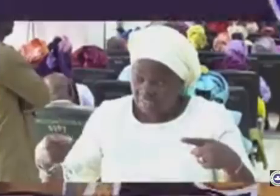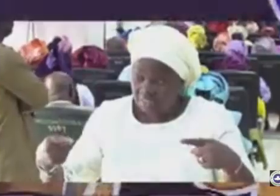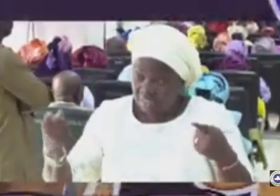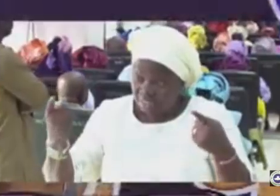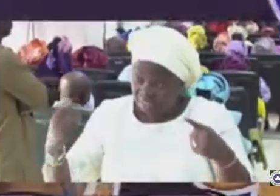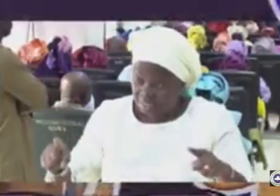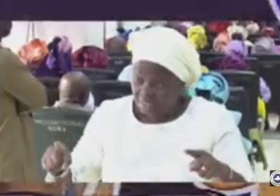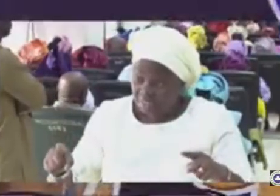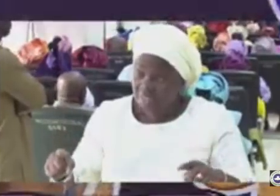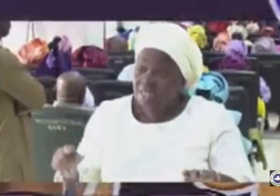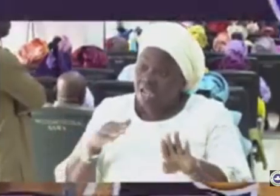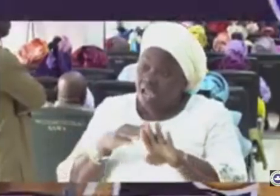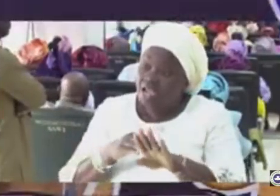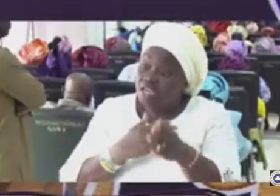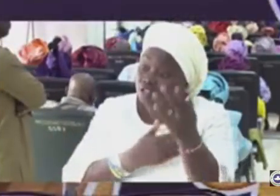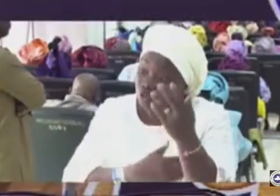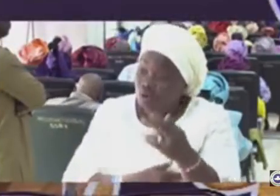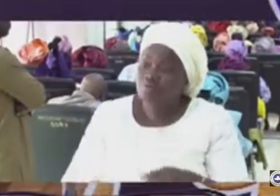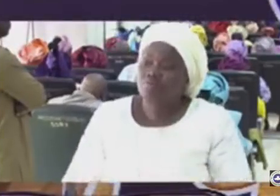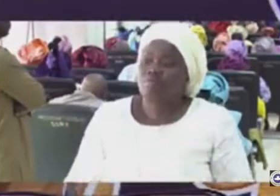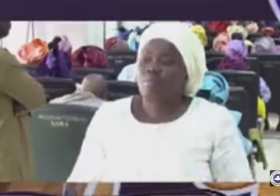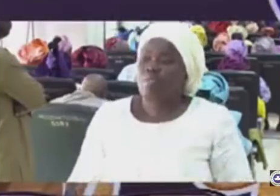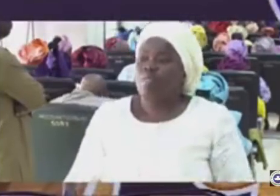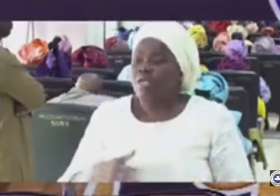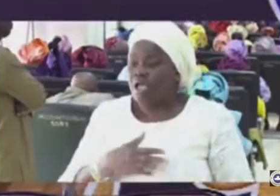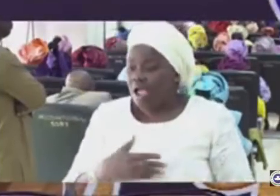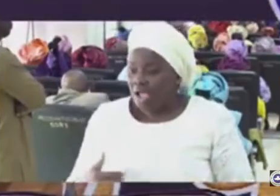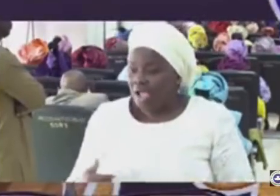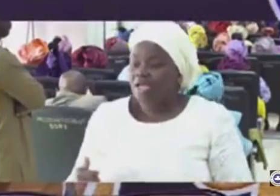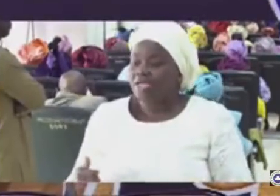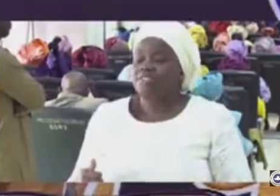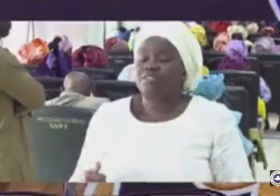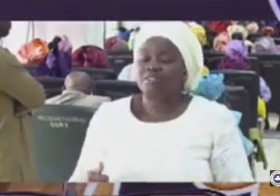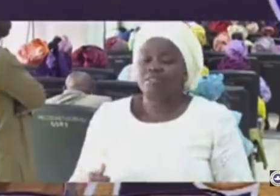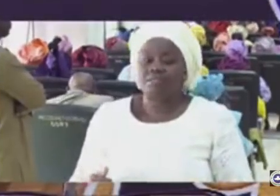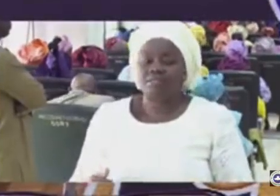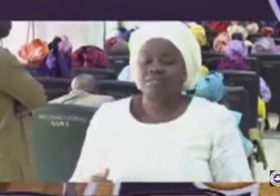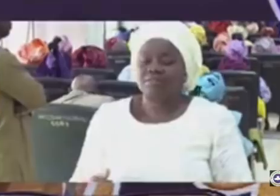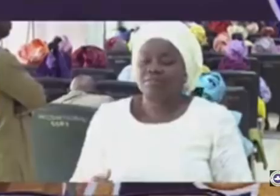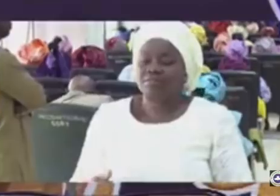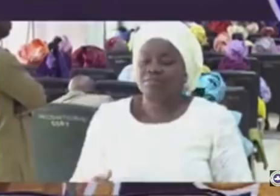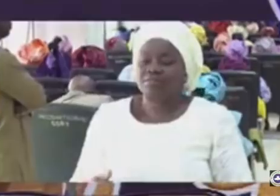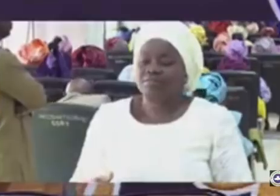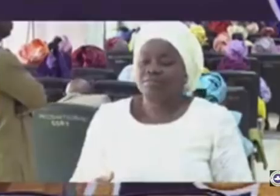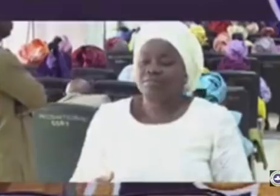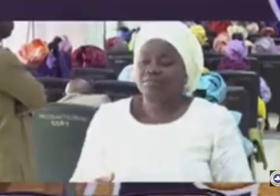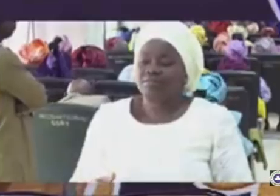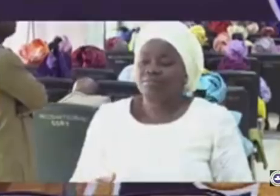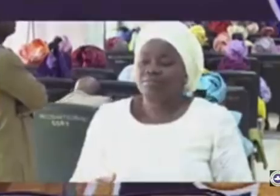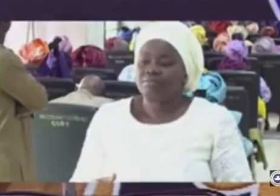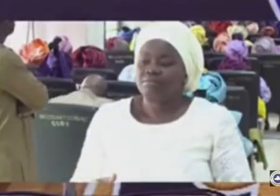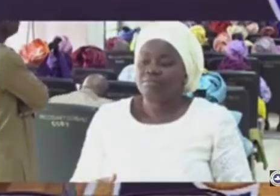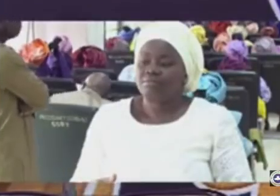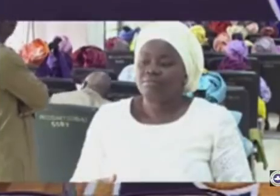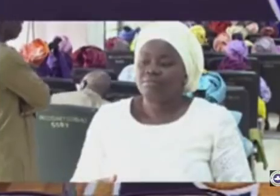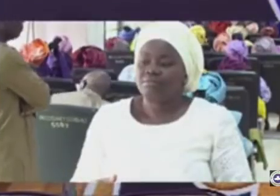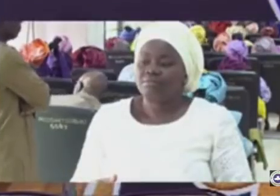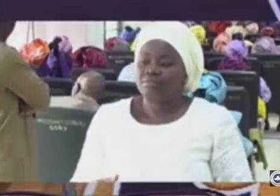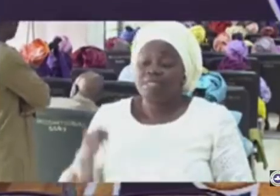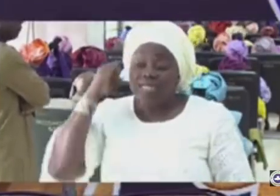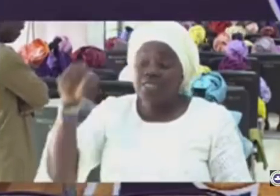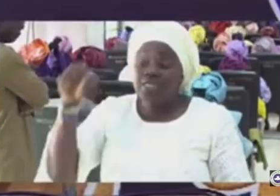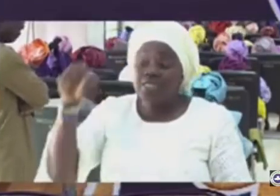He used his position, abused his position, committed adultery, sent for the husband